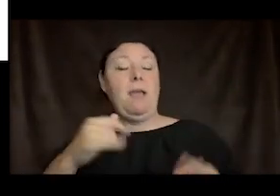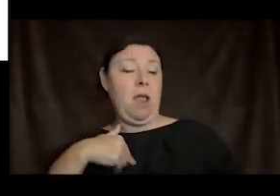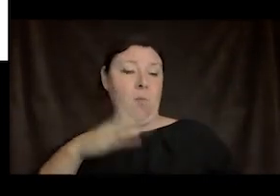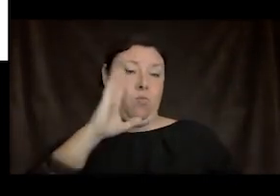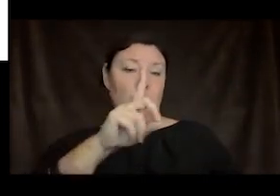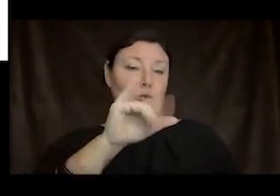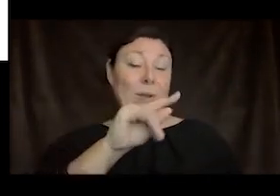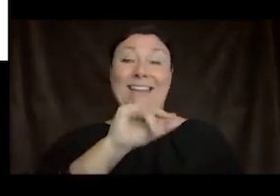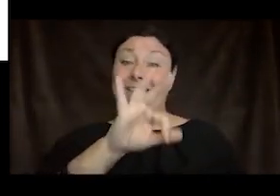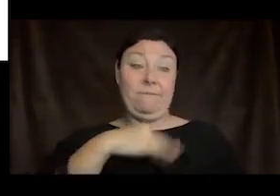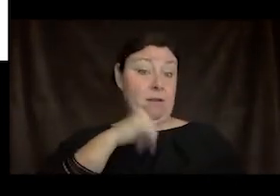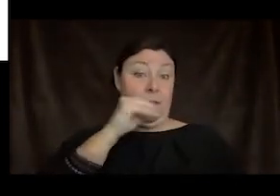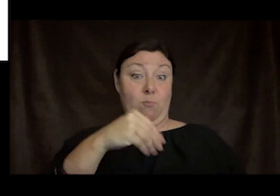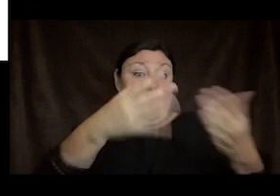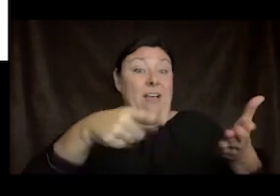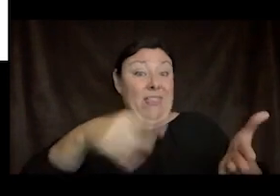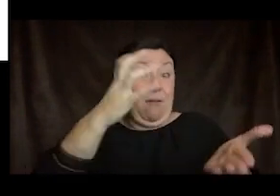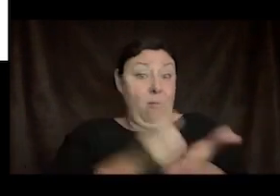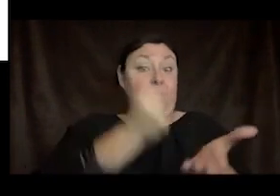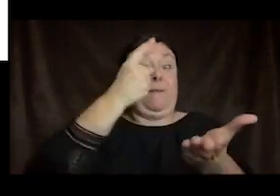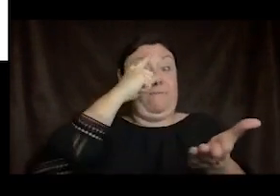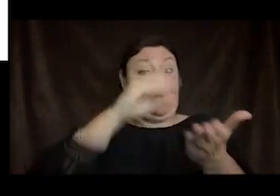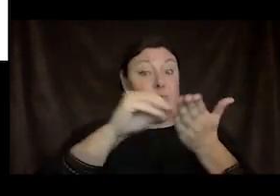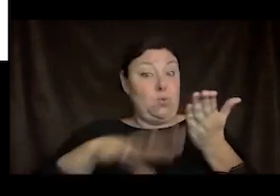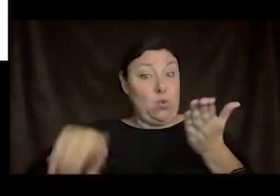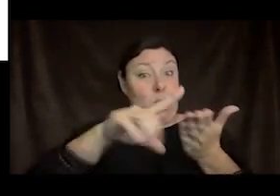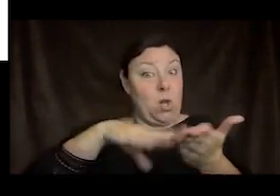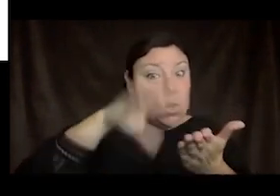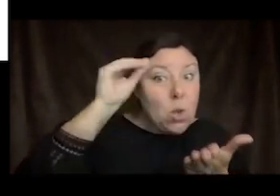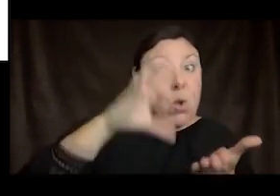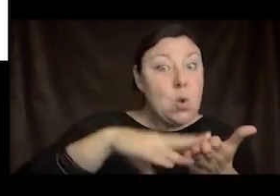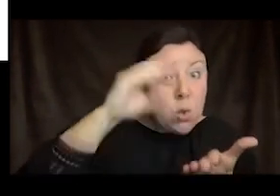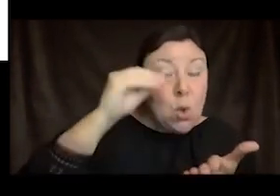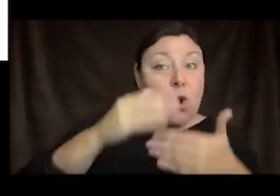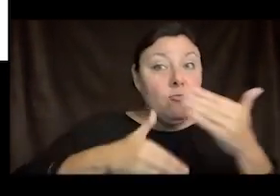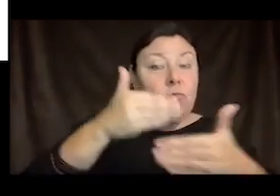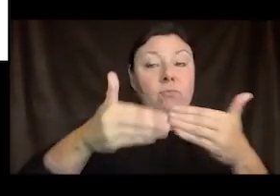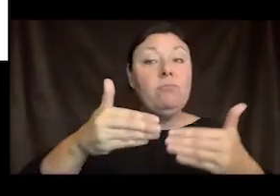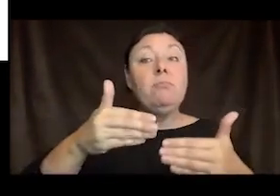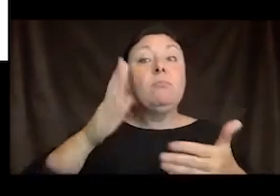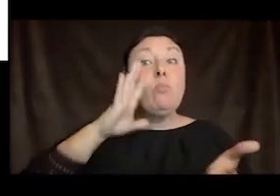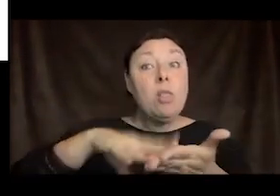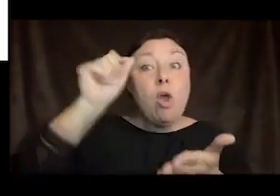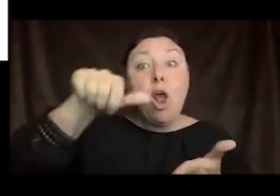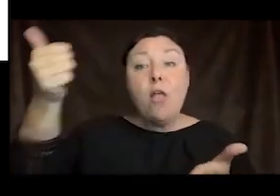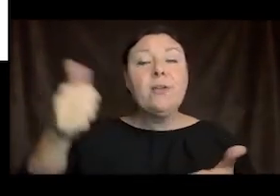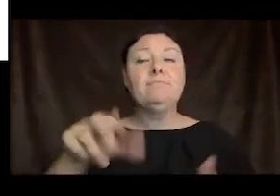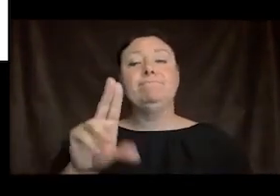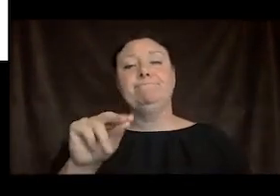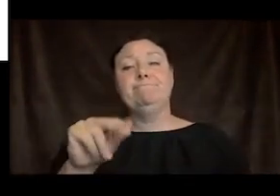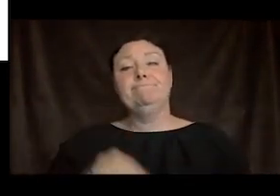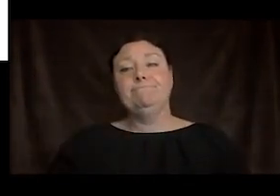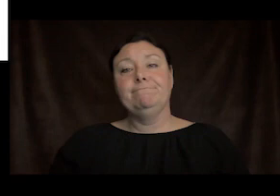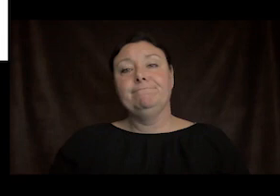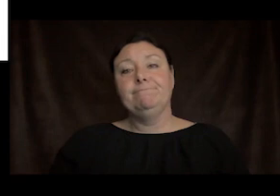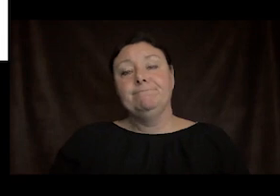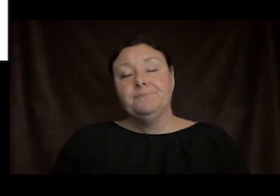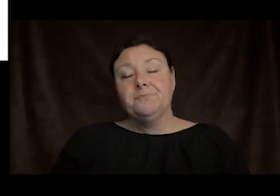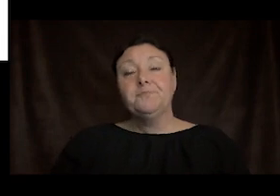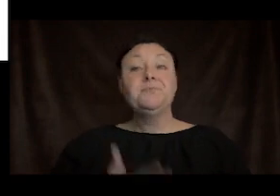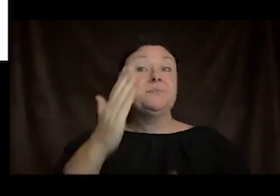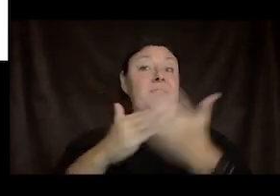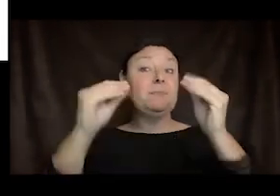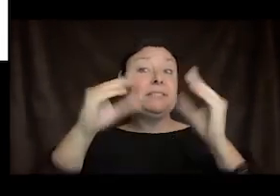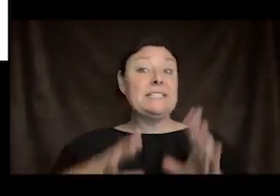because if I don't provide this opportunity for my students, no one else will. And I've had